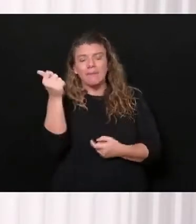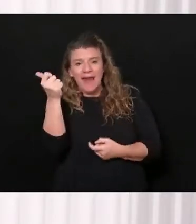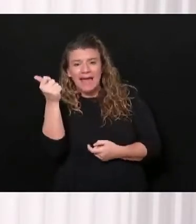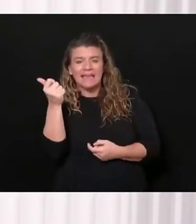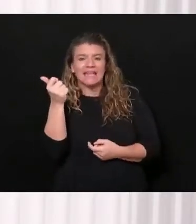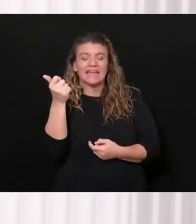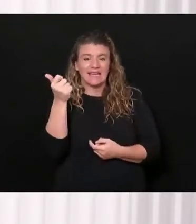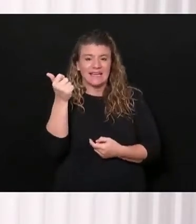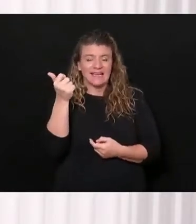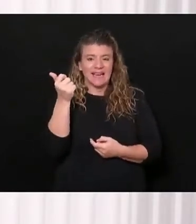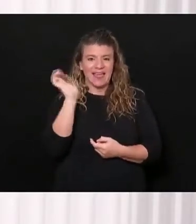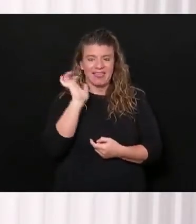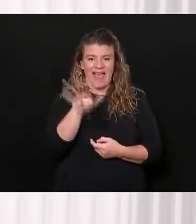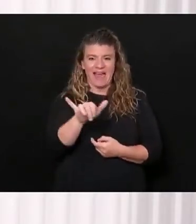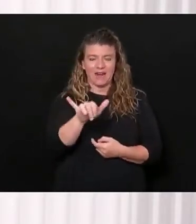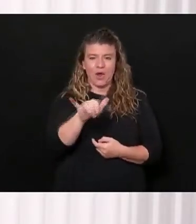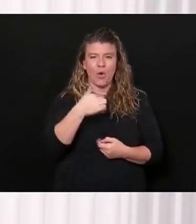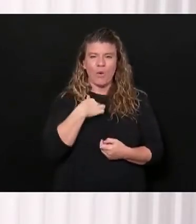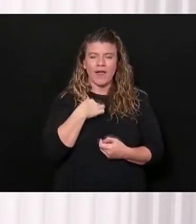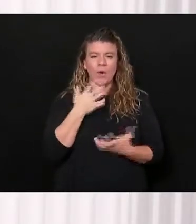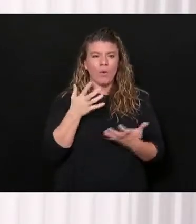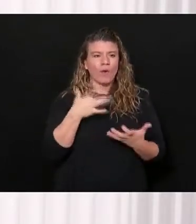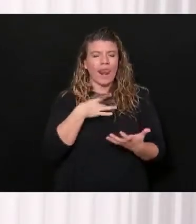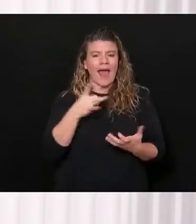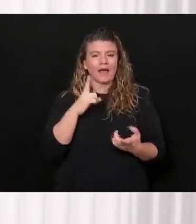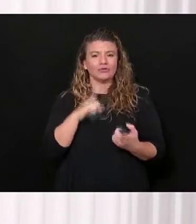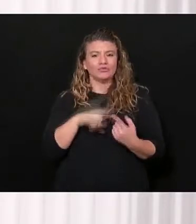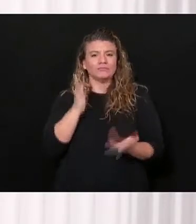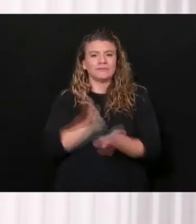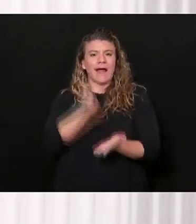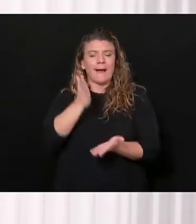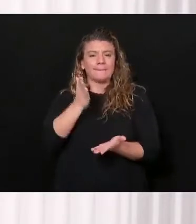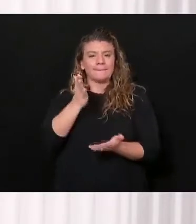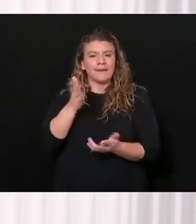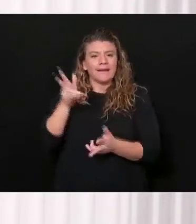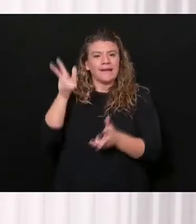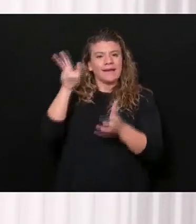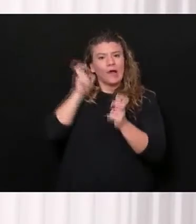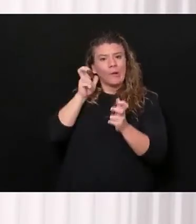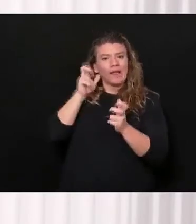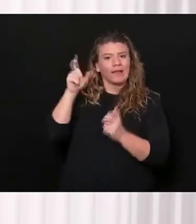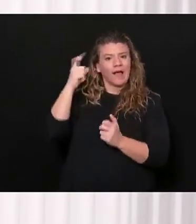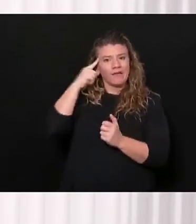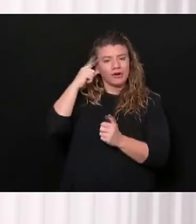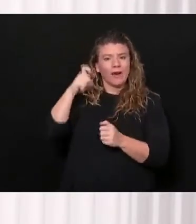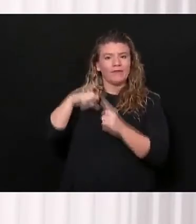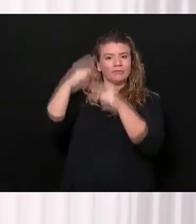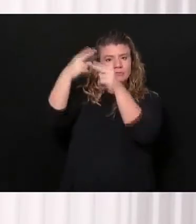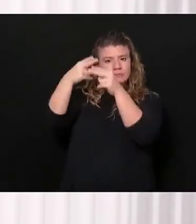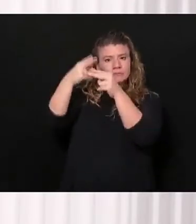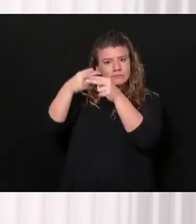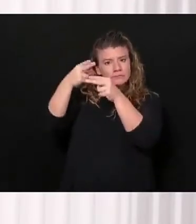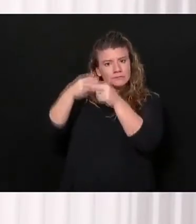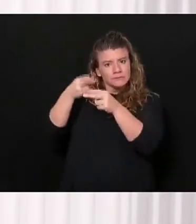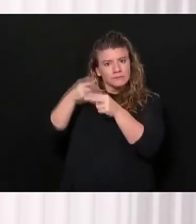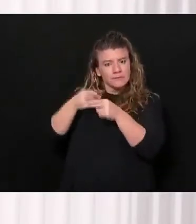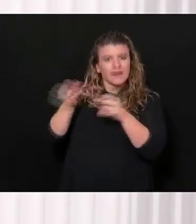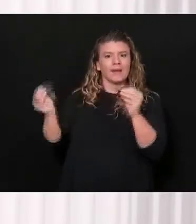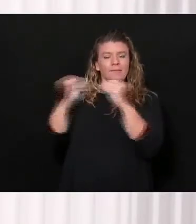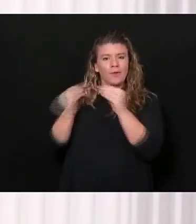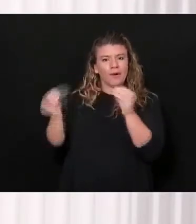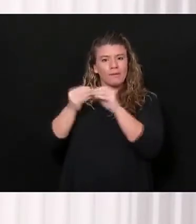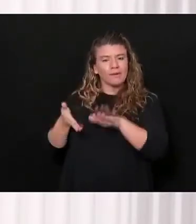that our governor has to get on every day and read individuals who we've lost during